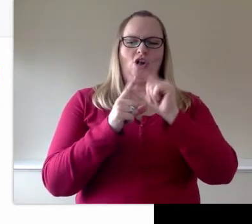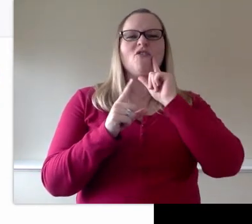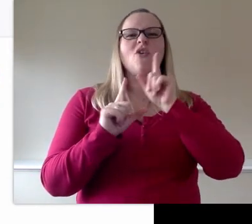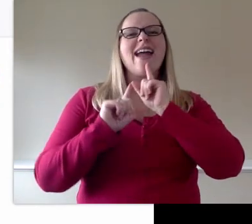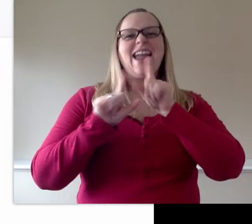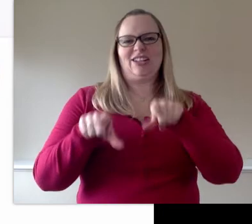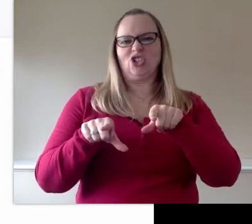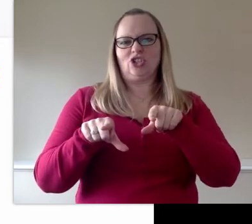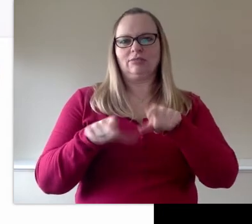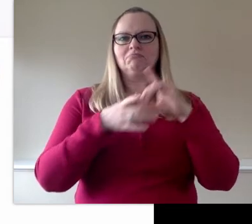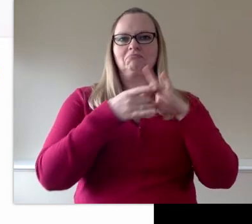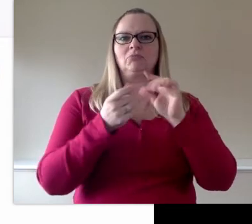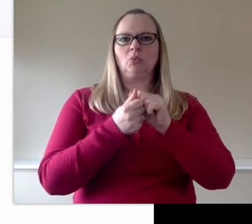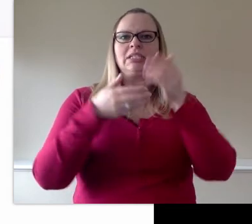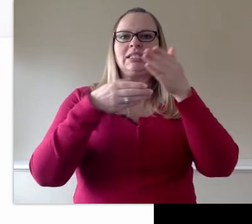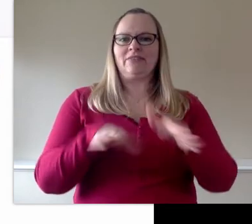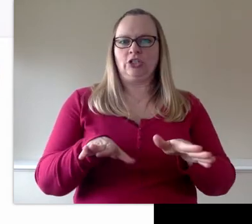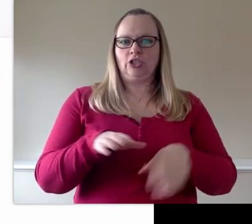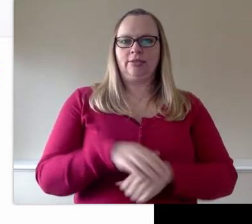group.